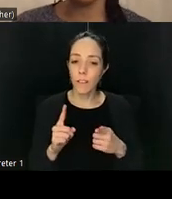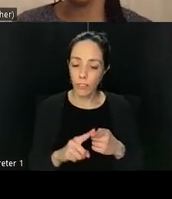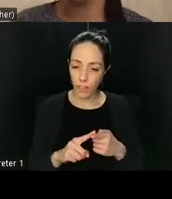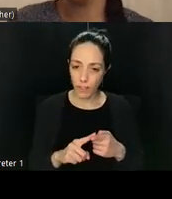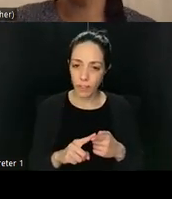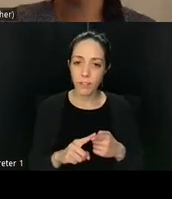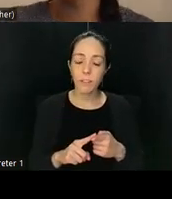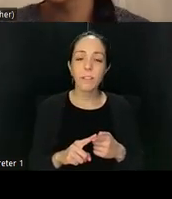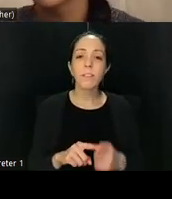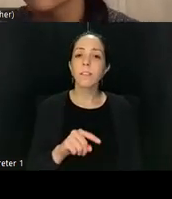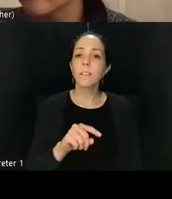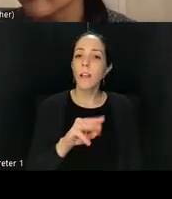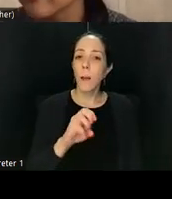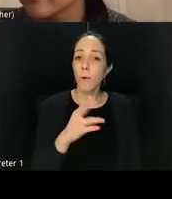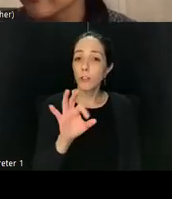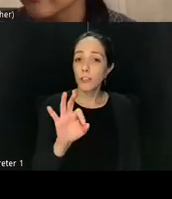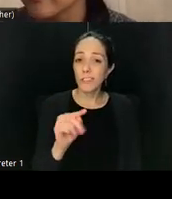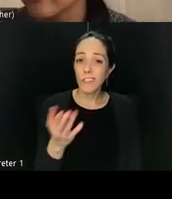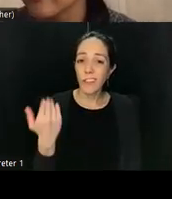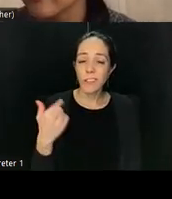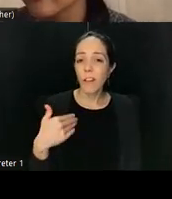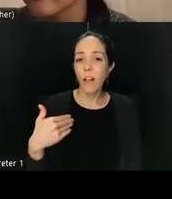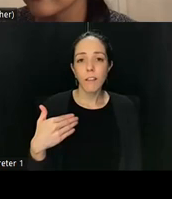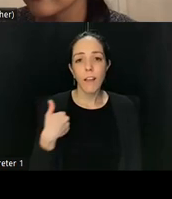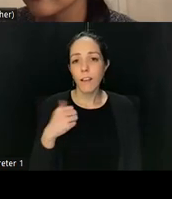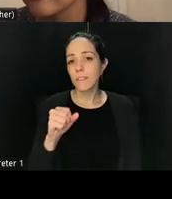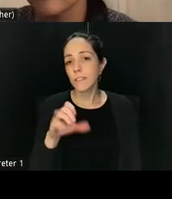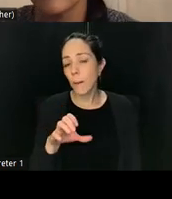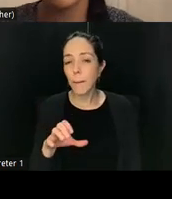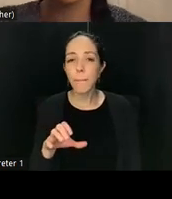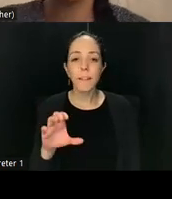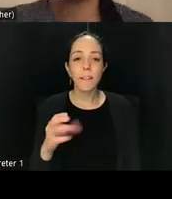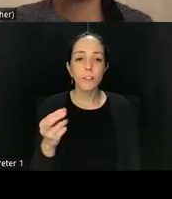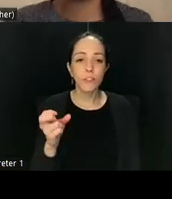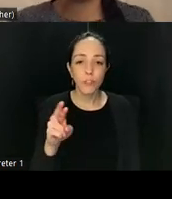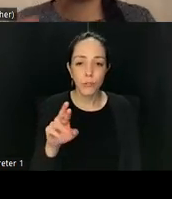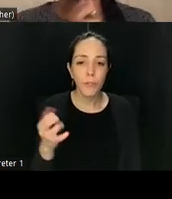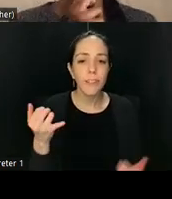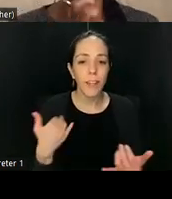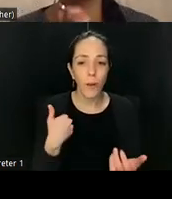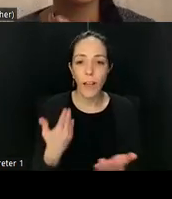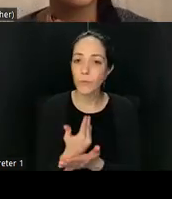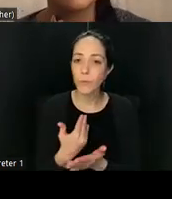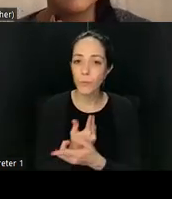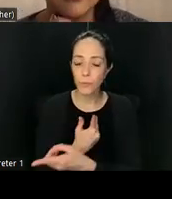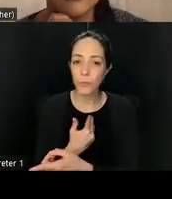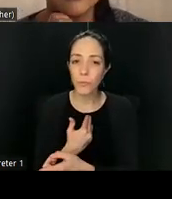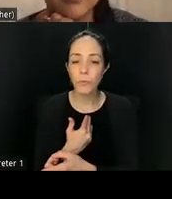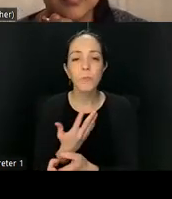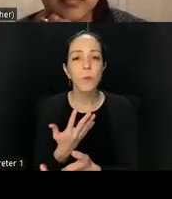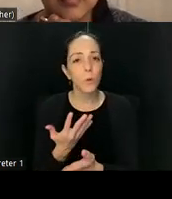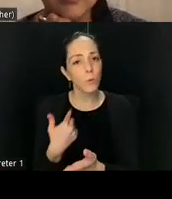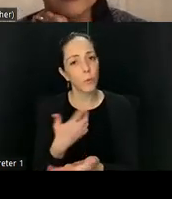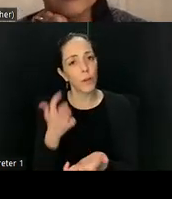on March 9th, we didn't yet have subcommittee and commission member Cherie yet, to ask if Cherie could help in the sections